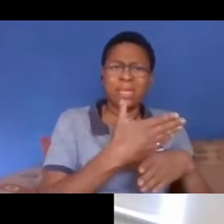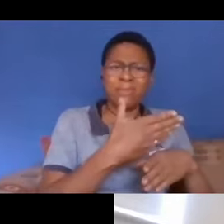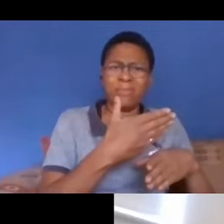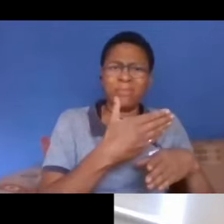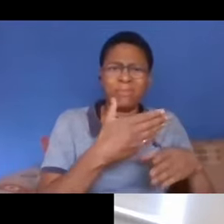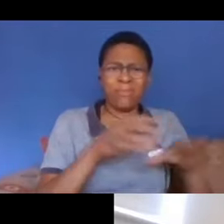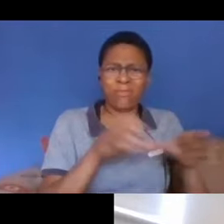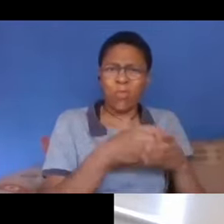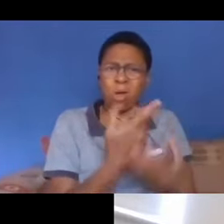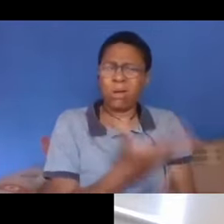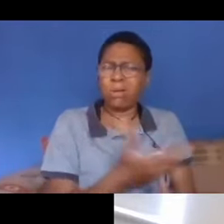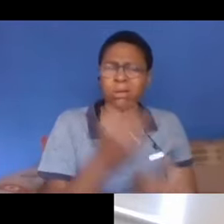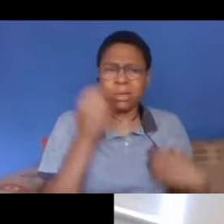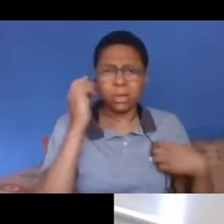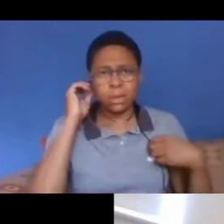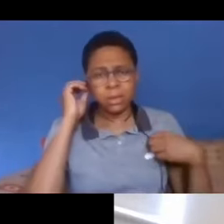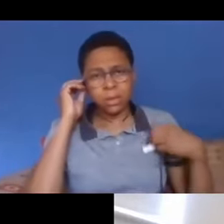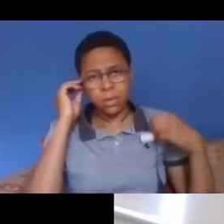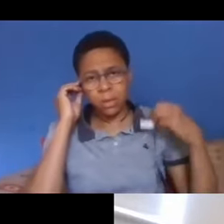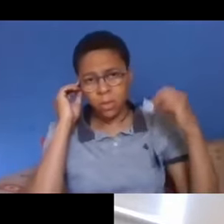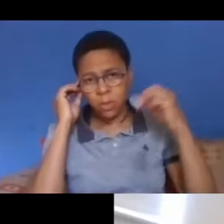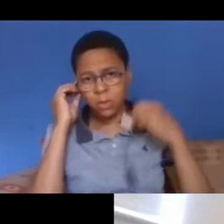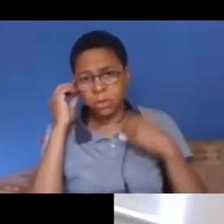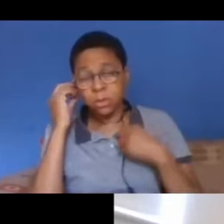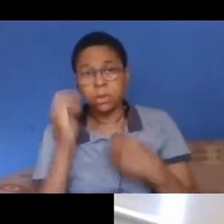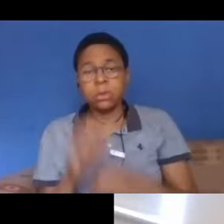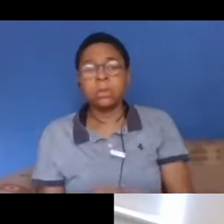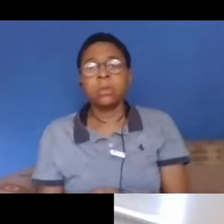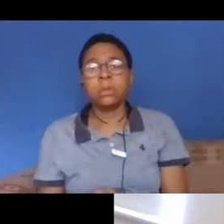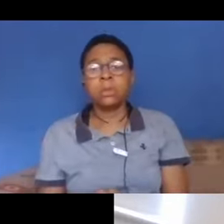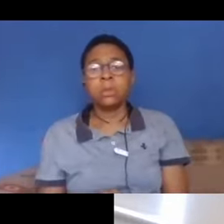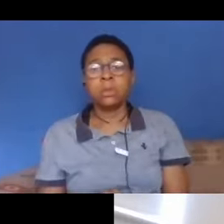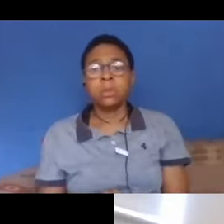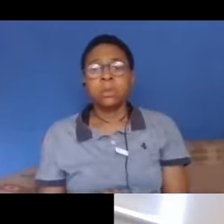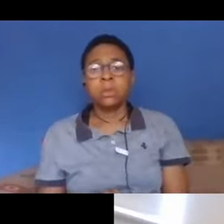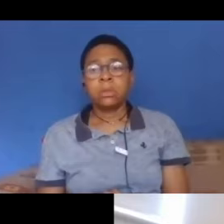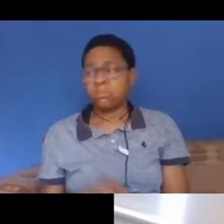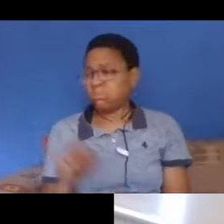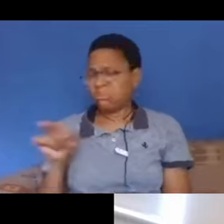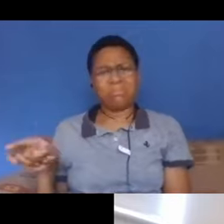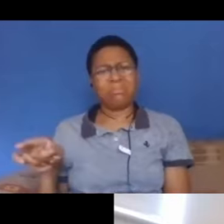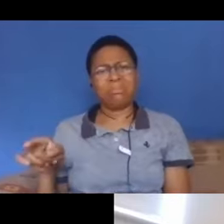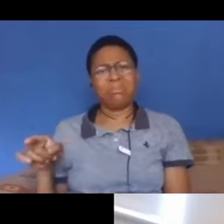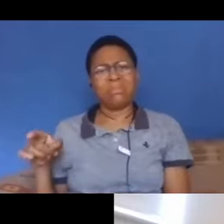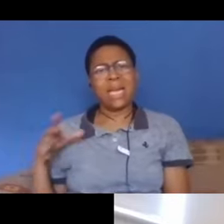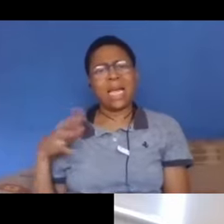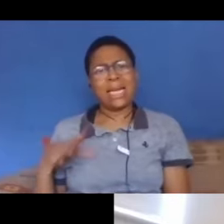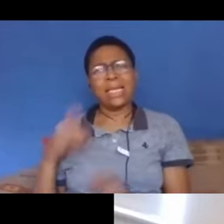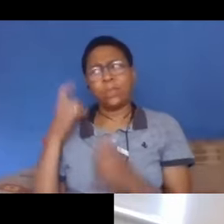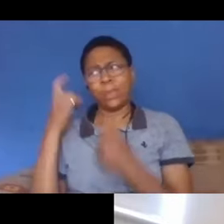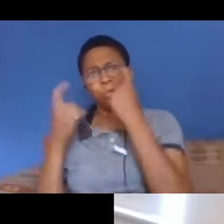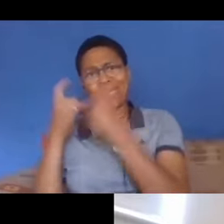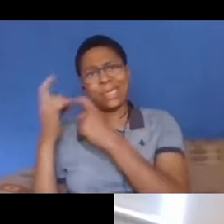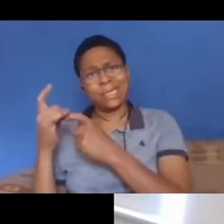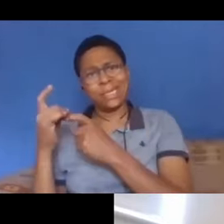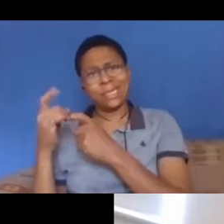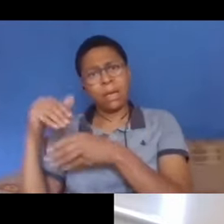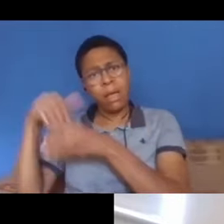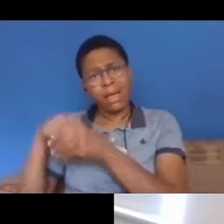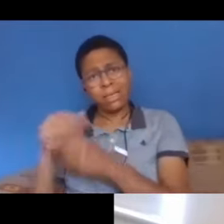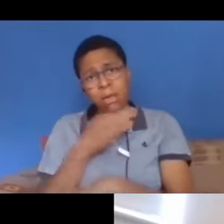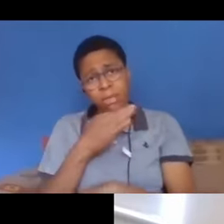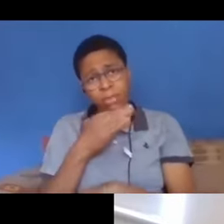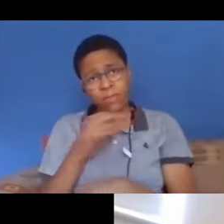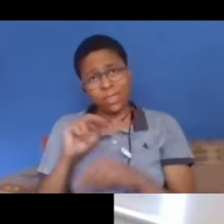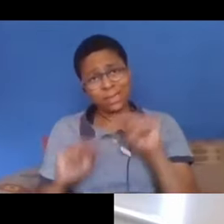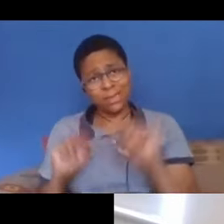And do other members of the home household need to be considered in risk assessment?